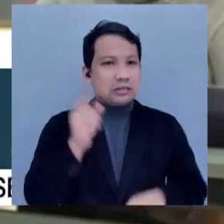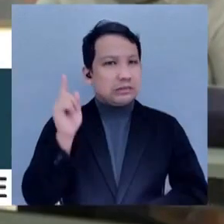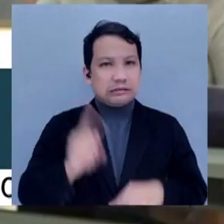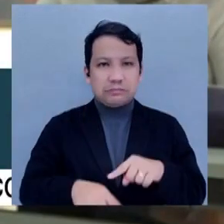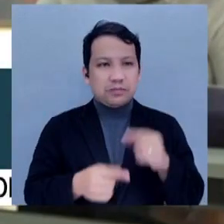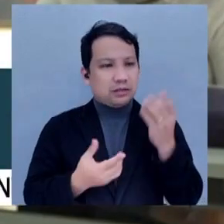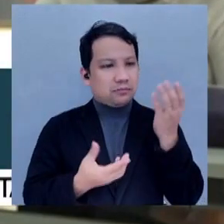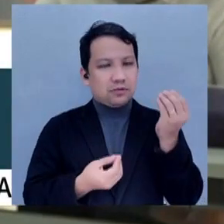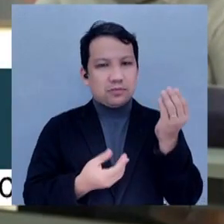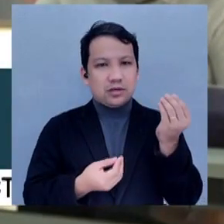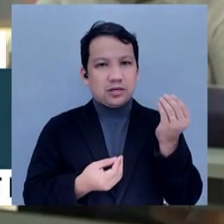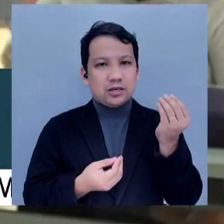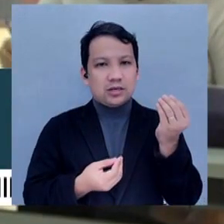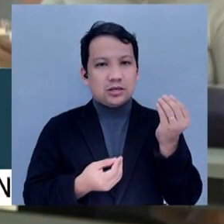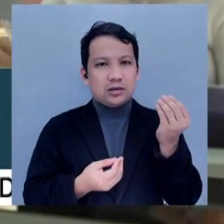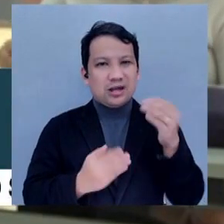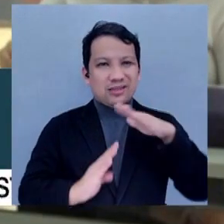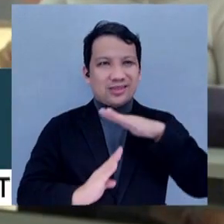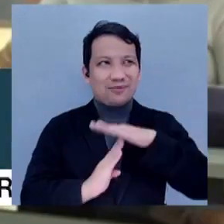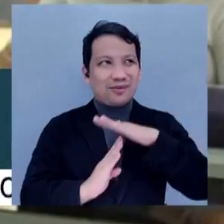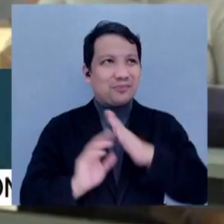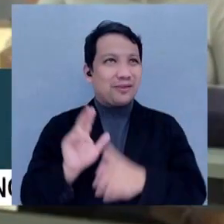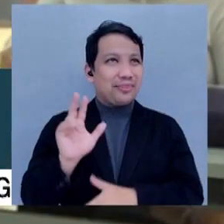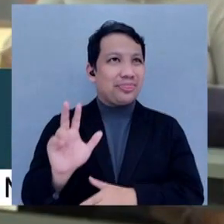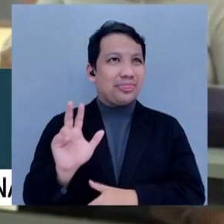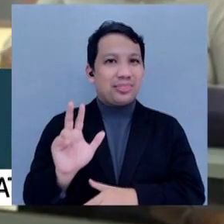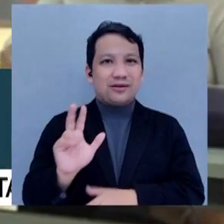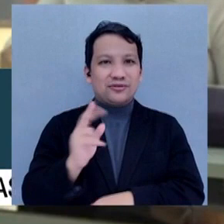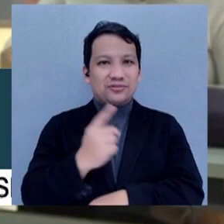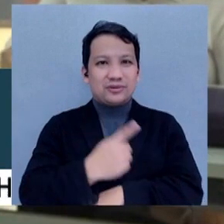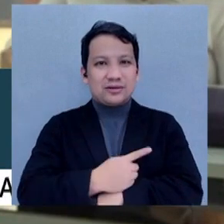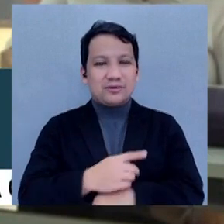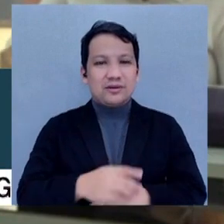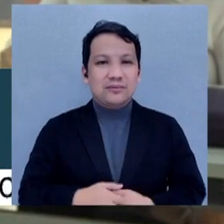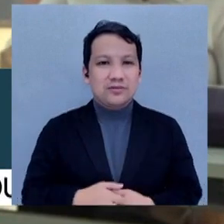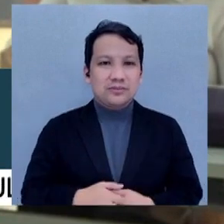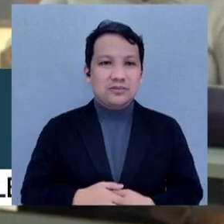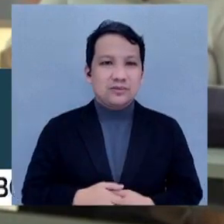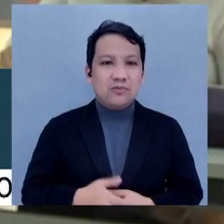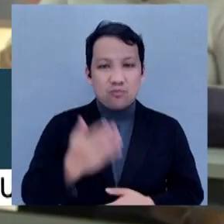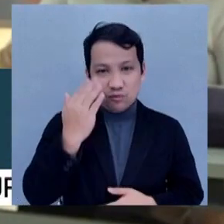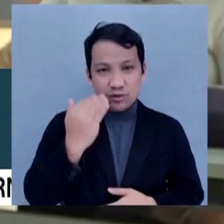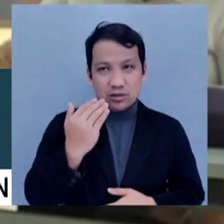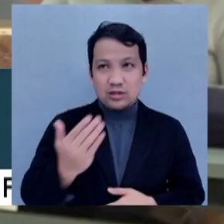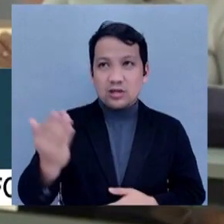updated. So, and probably that's where